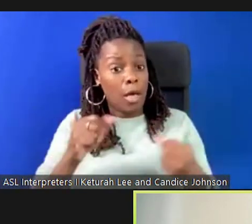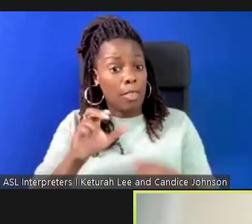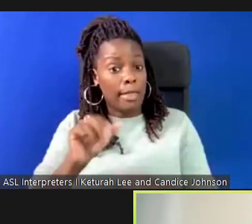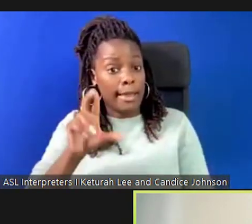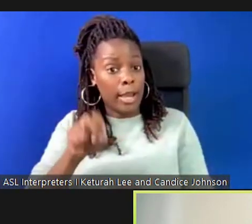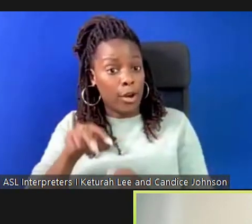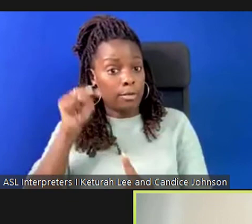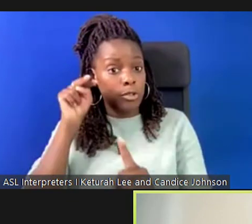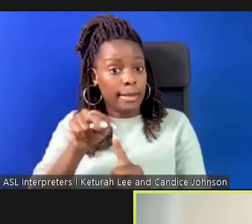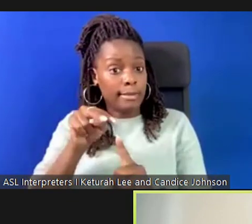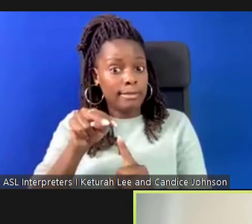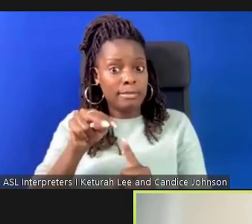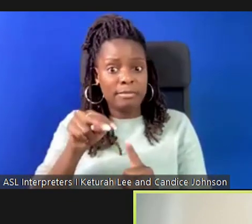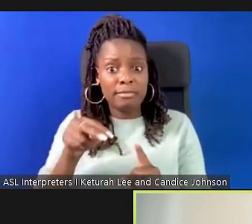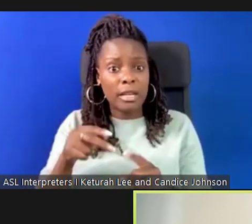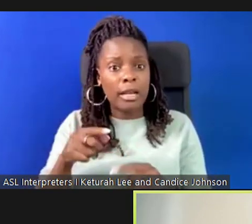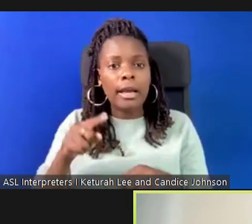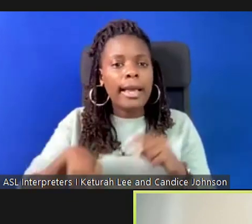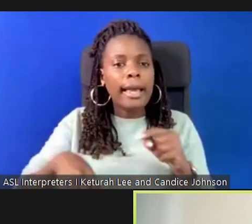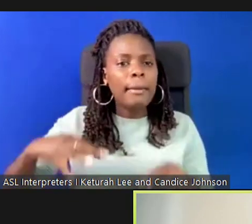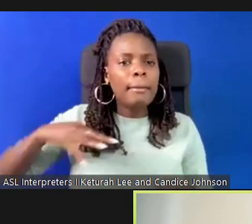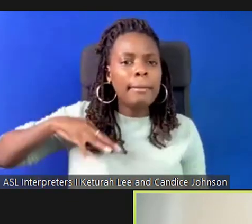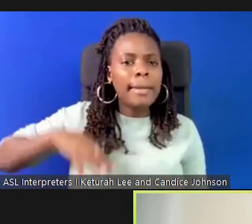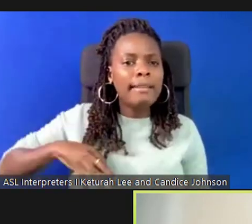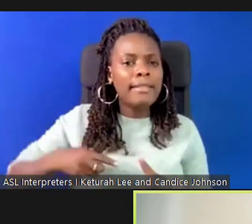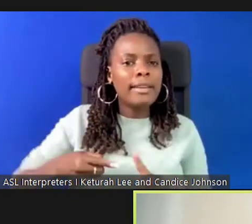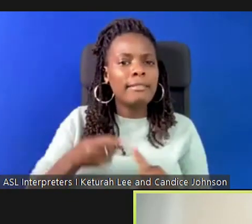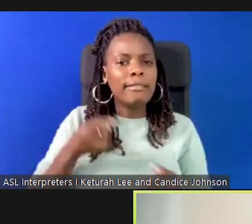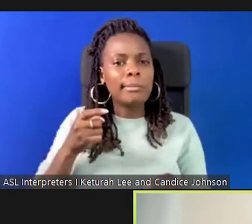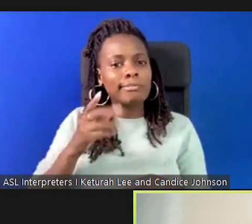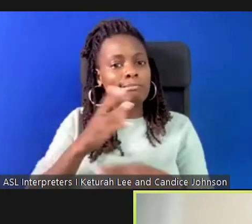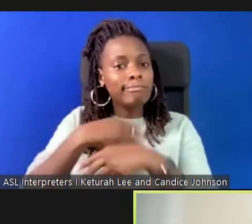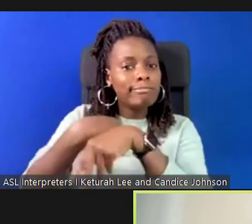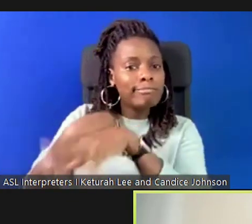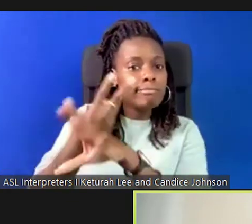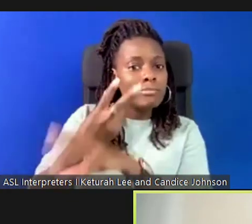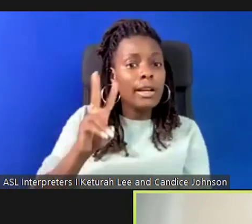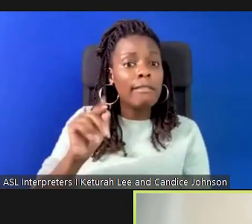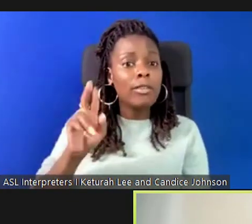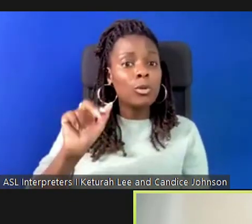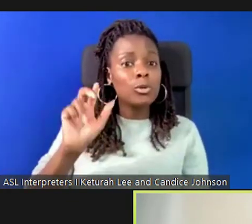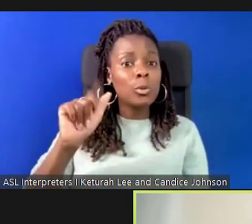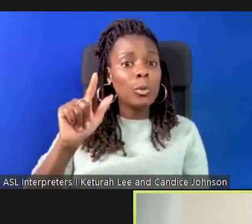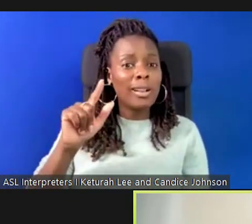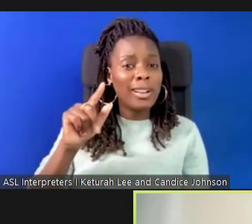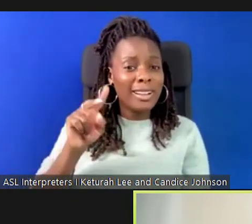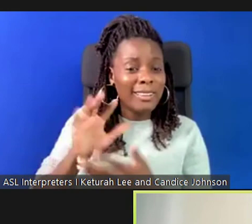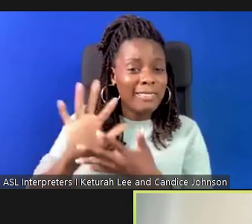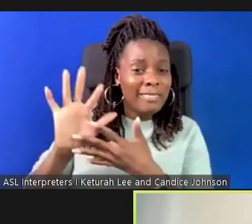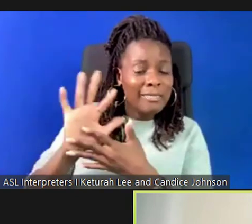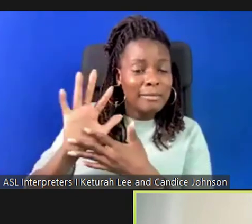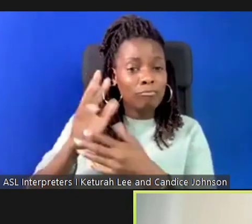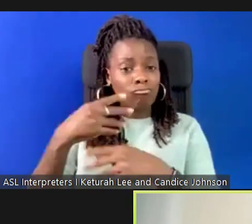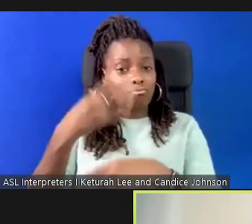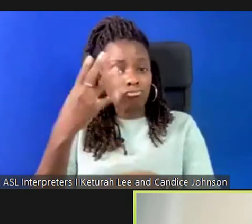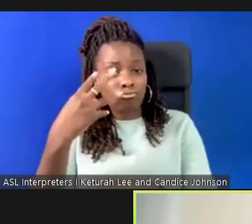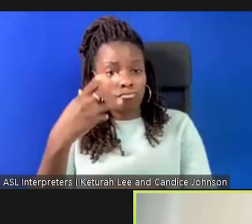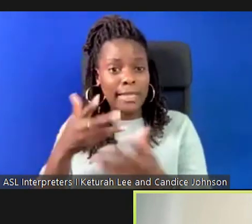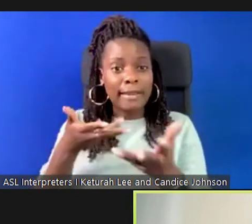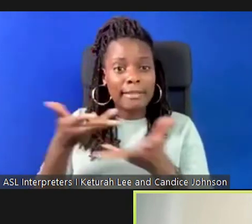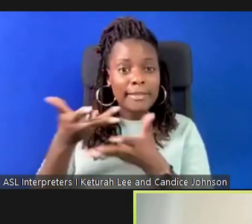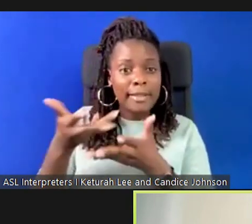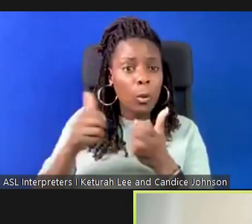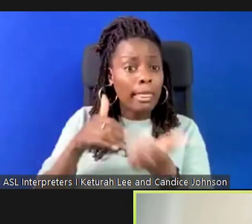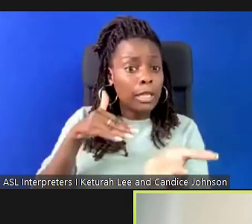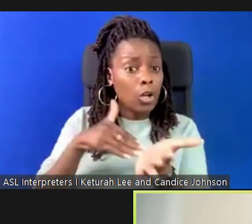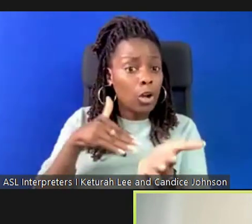would be less likely to benefit, for example, from virtual video visits, and also, to the point here, less likely